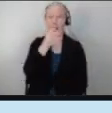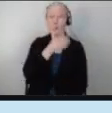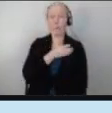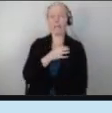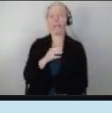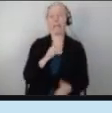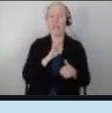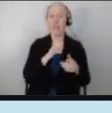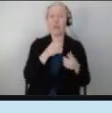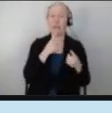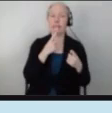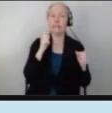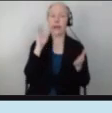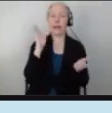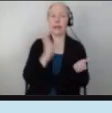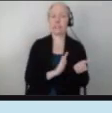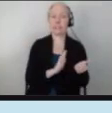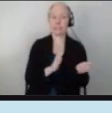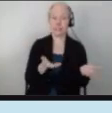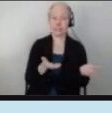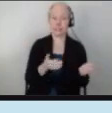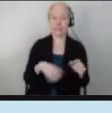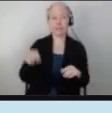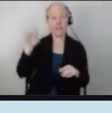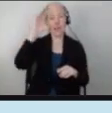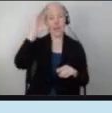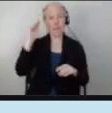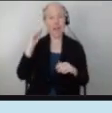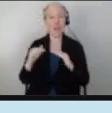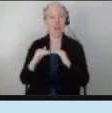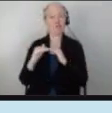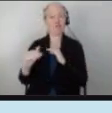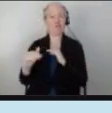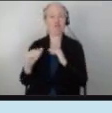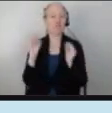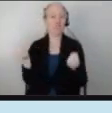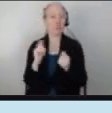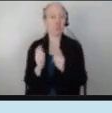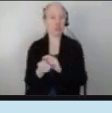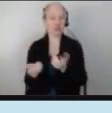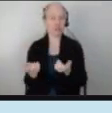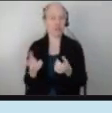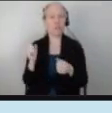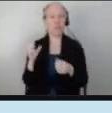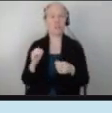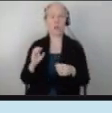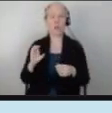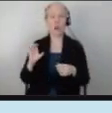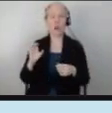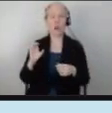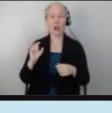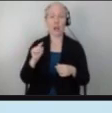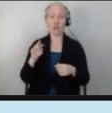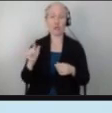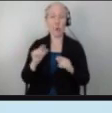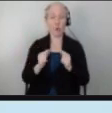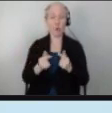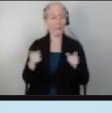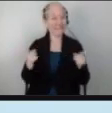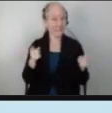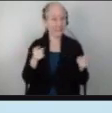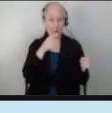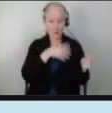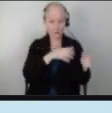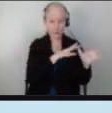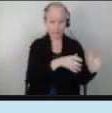the exam, and the men didn't have any effect. So the control group, women and men equally competent, but if